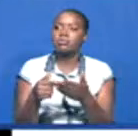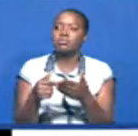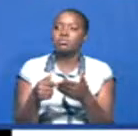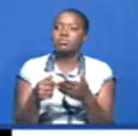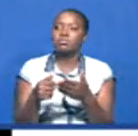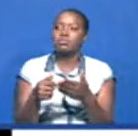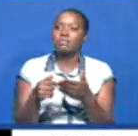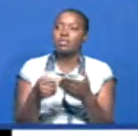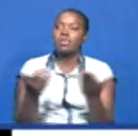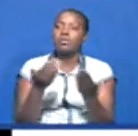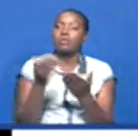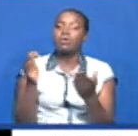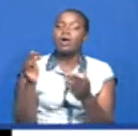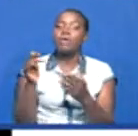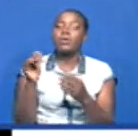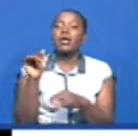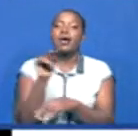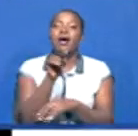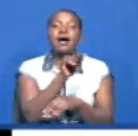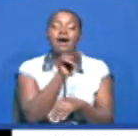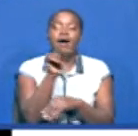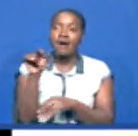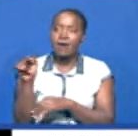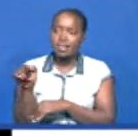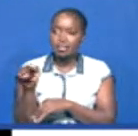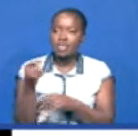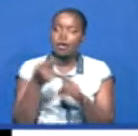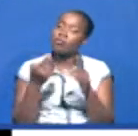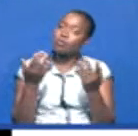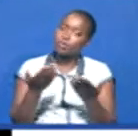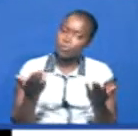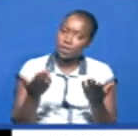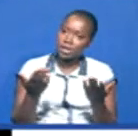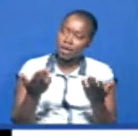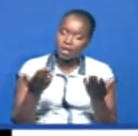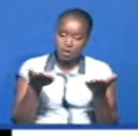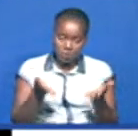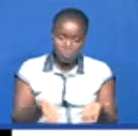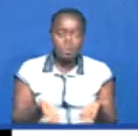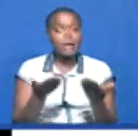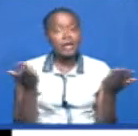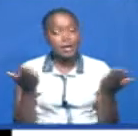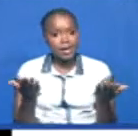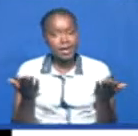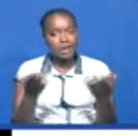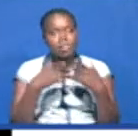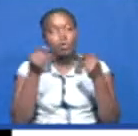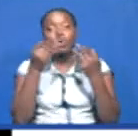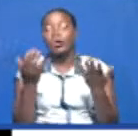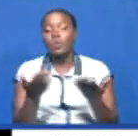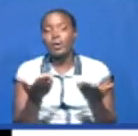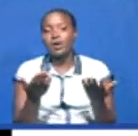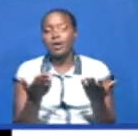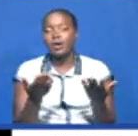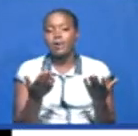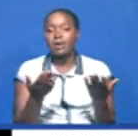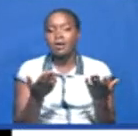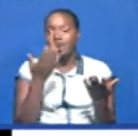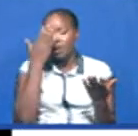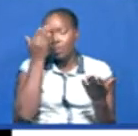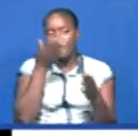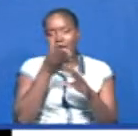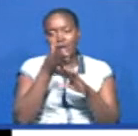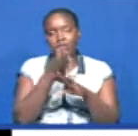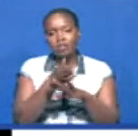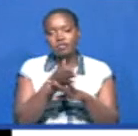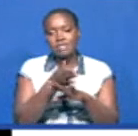where we are asking ourselves, where have we come from, where are we, and where are we going? Because counterfeiting